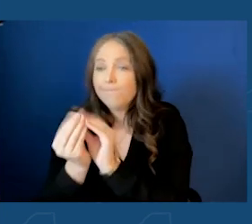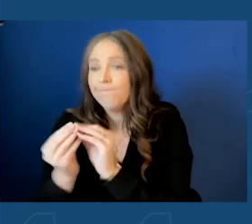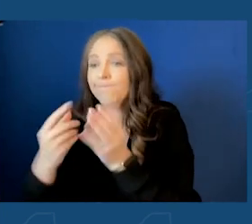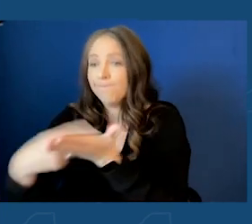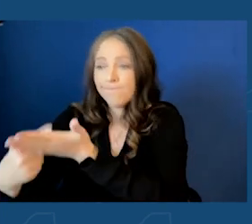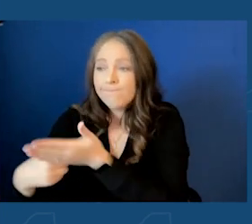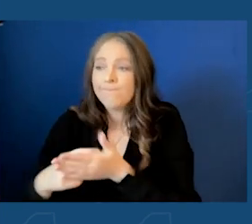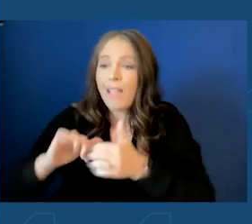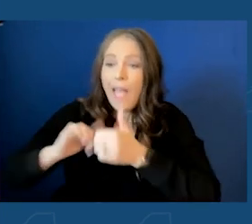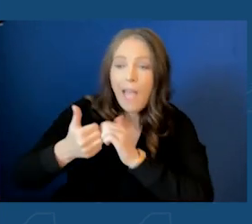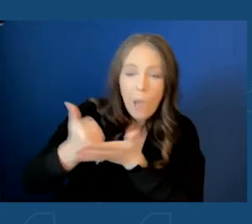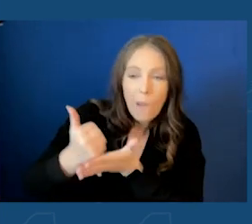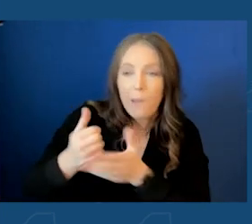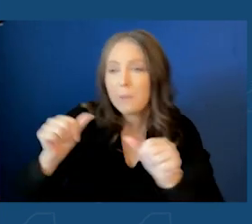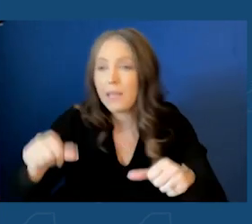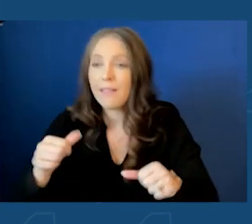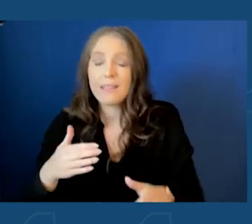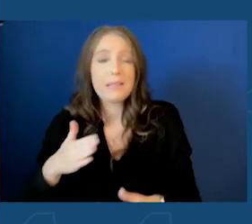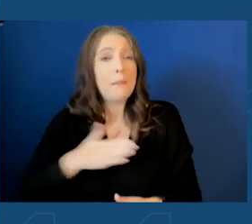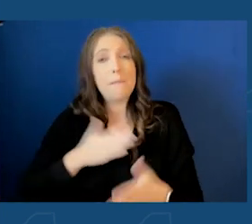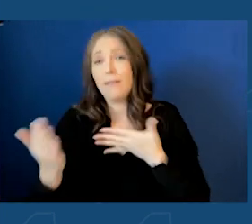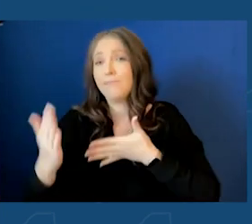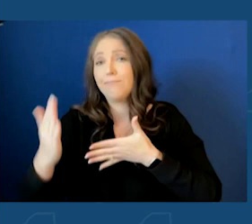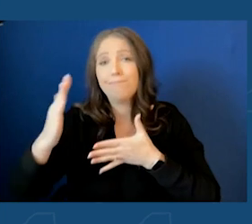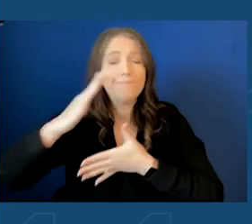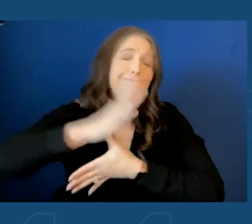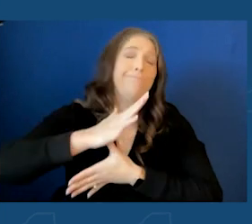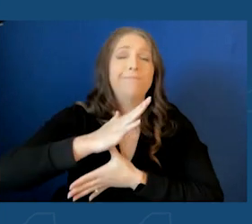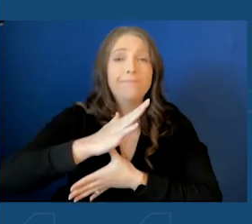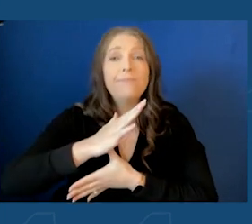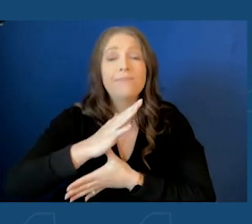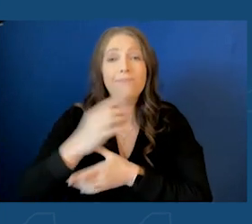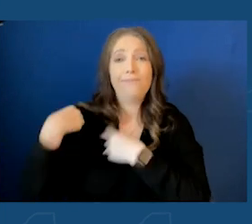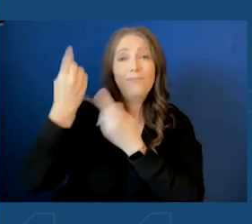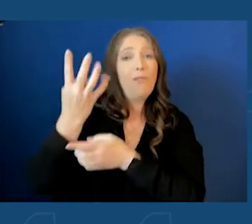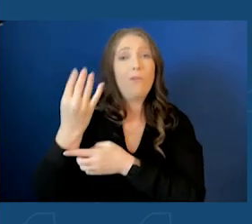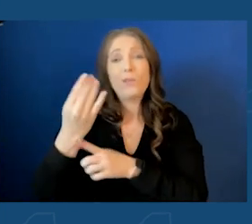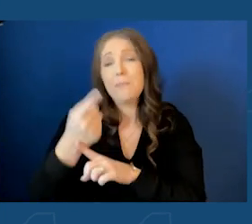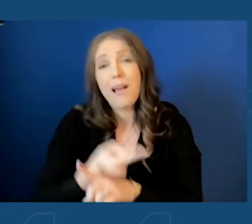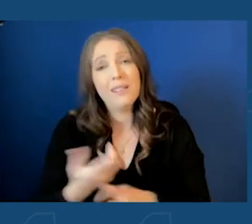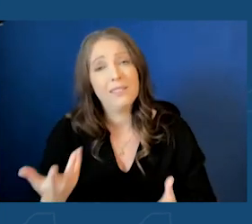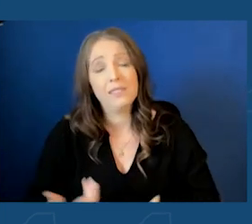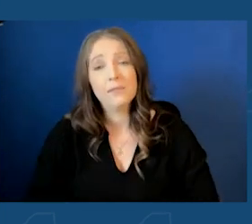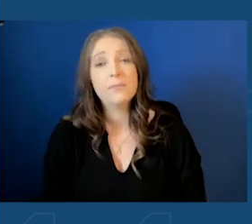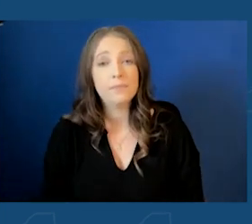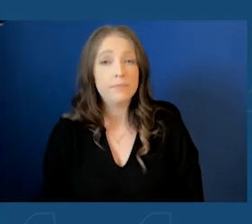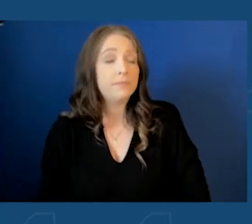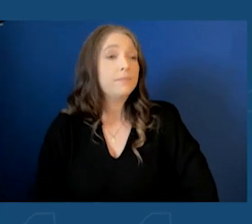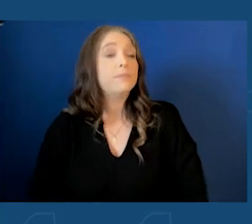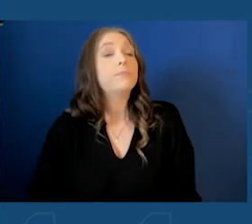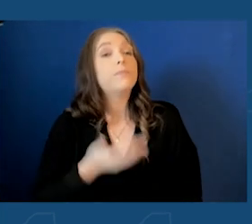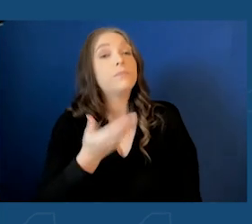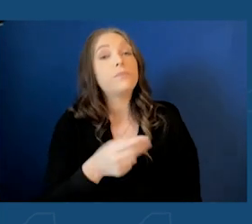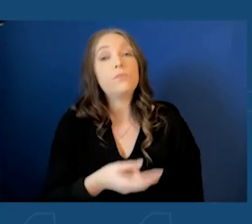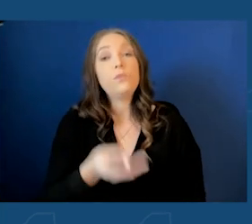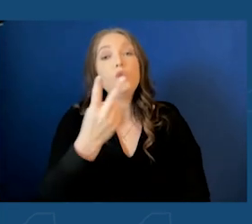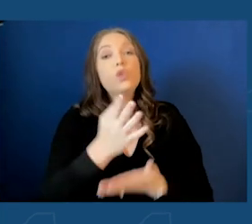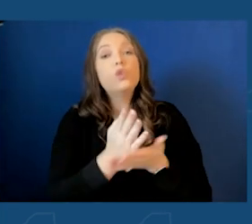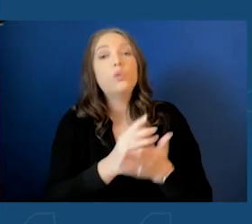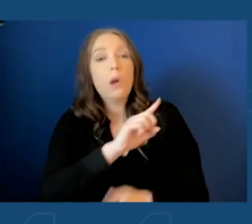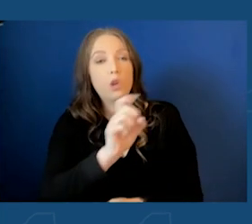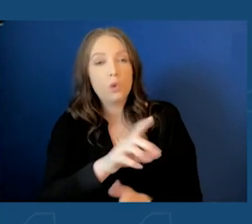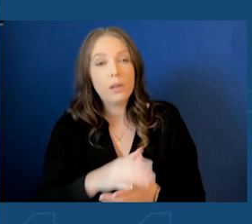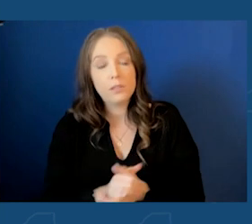top priority. It has been my top priority as governor for the last 14 months. Melissa, go ahead. It's a two-part question, Governor. Thank